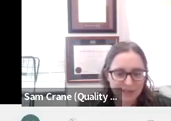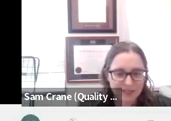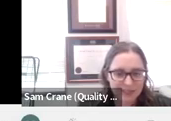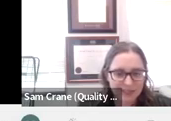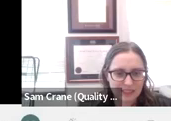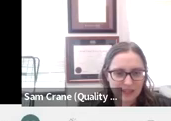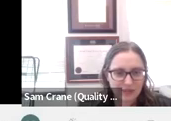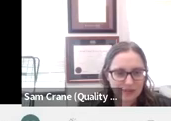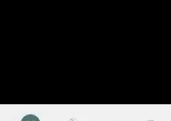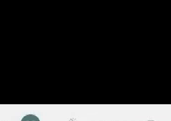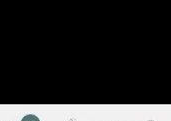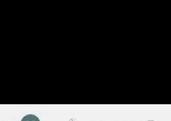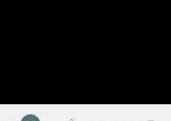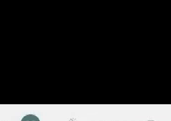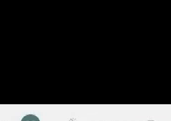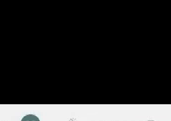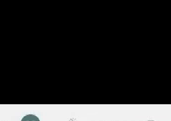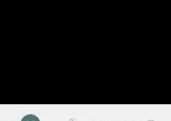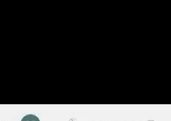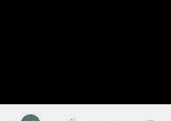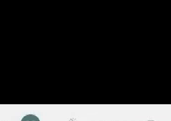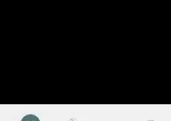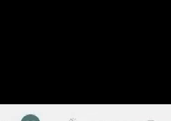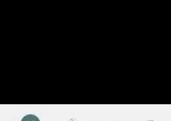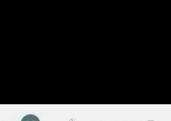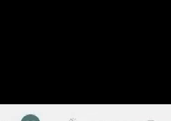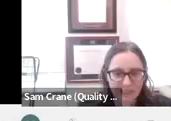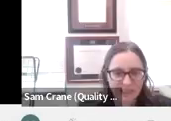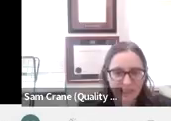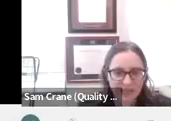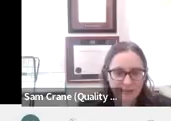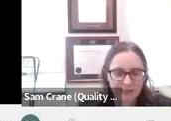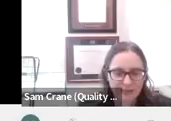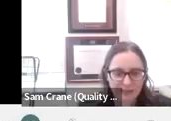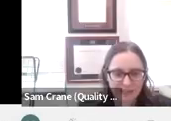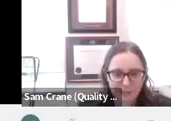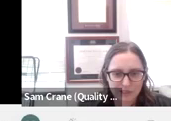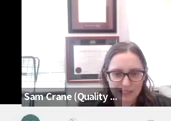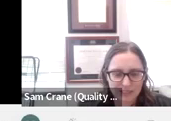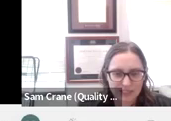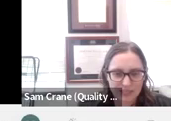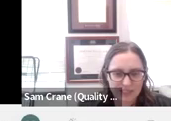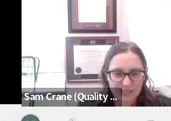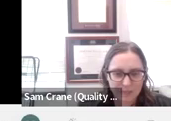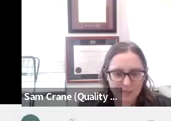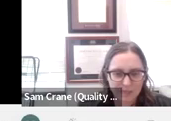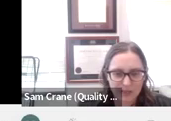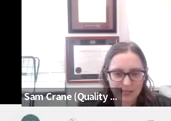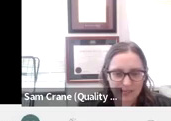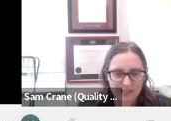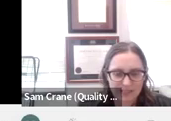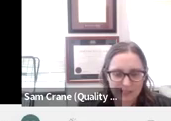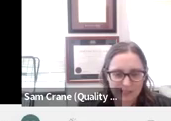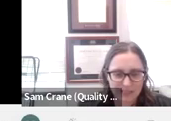with disabilities. We focus on dignity, respect, and autonomy, including rights protection and helping